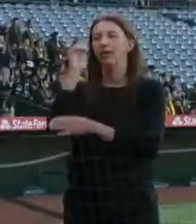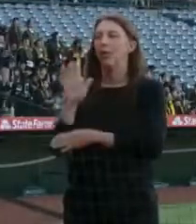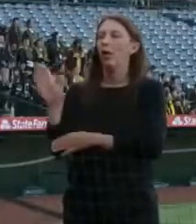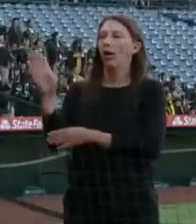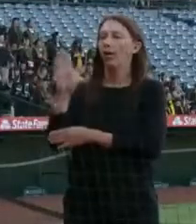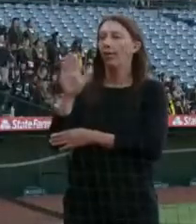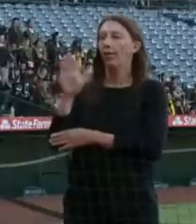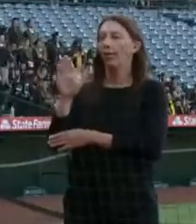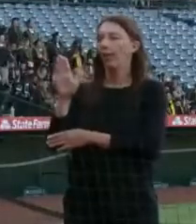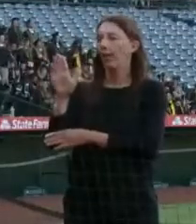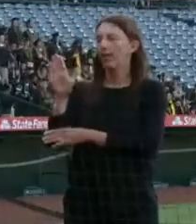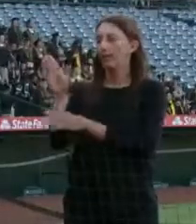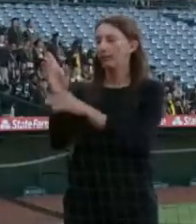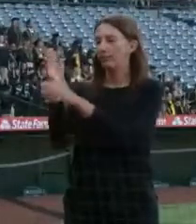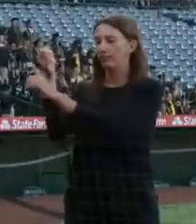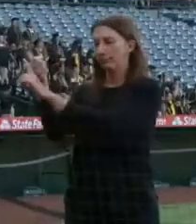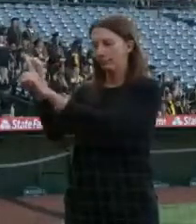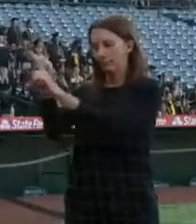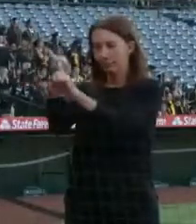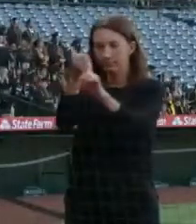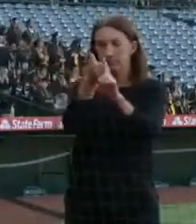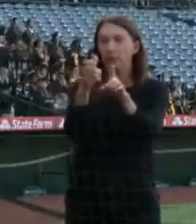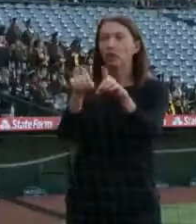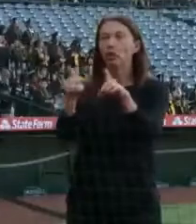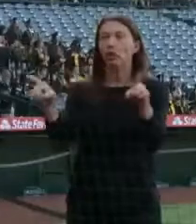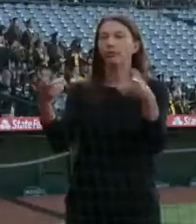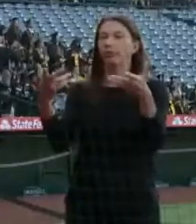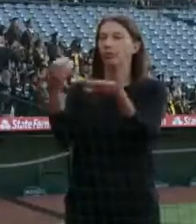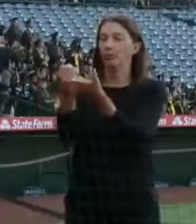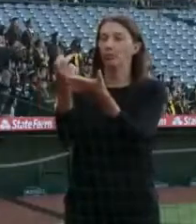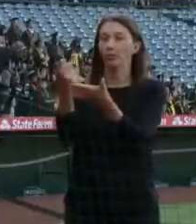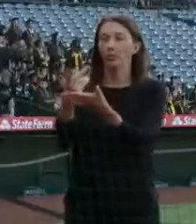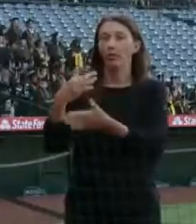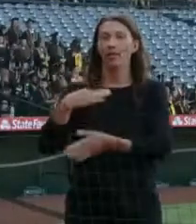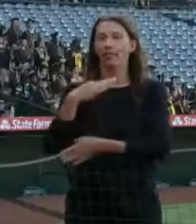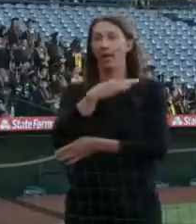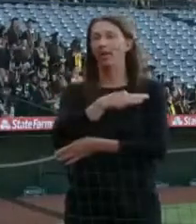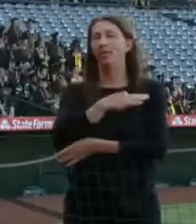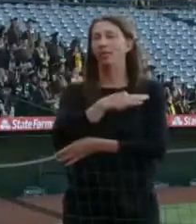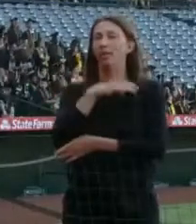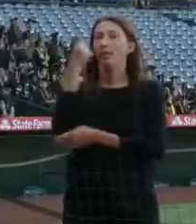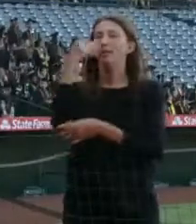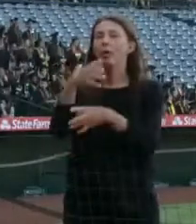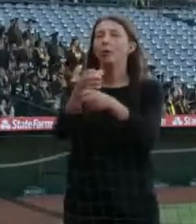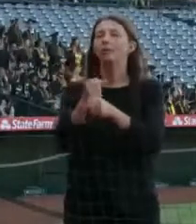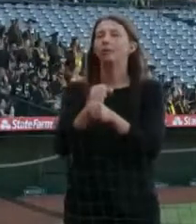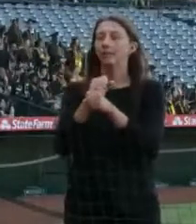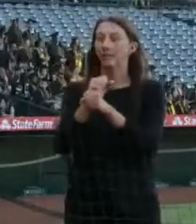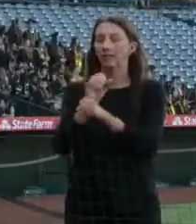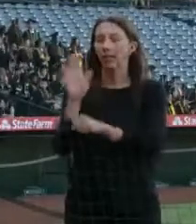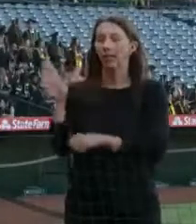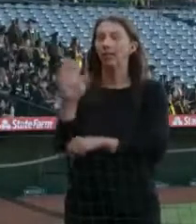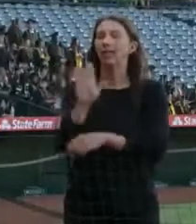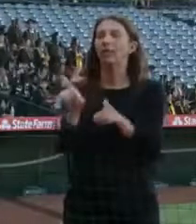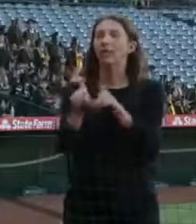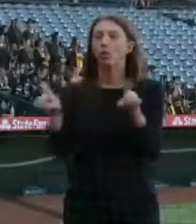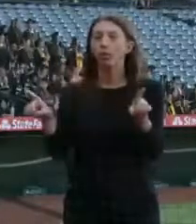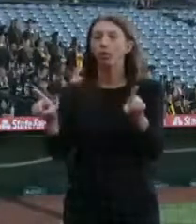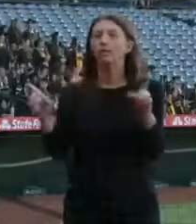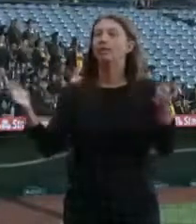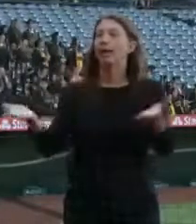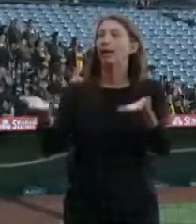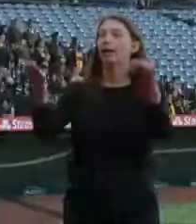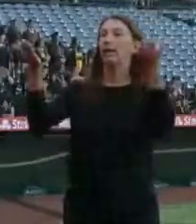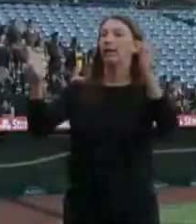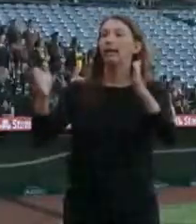respective degrees and have been approved by the faculty to receive their degrees. Candidates,